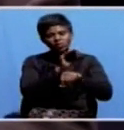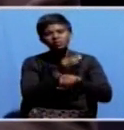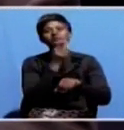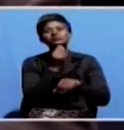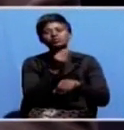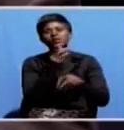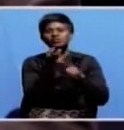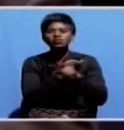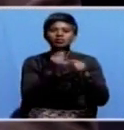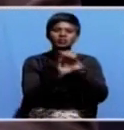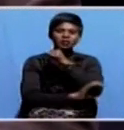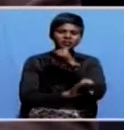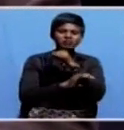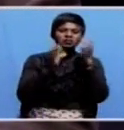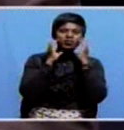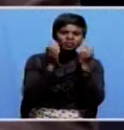and Congo.